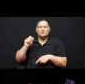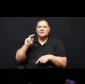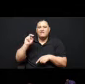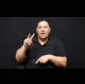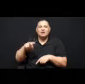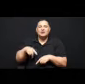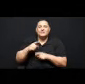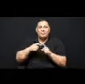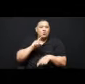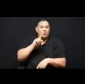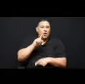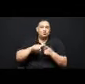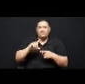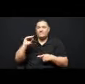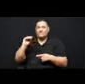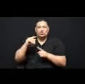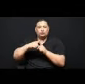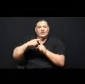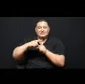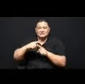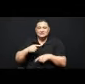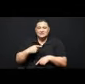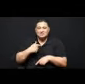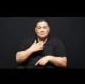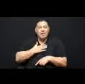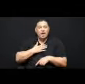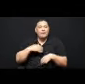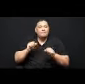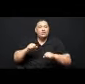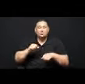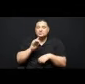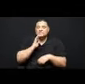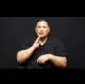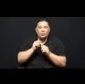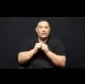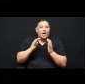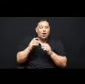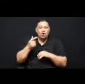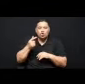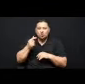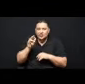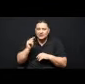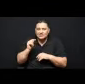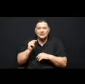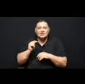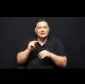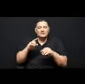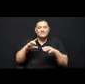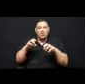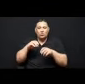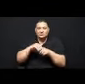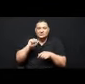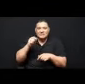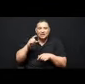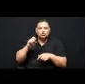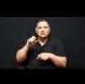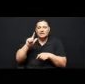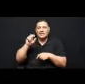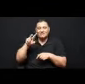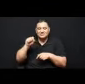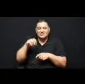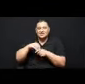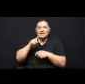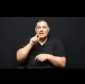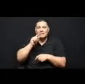my ability to speak without grit, frozen the sage leaves in Lemon Valley, is in the single